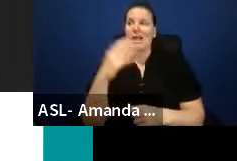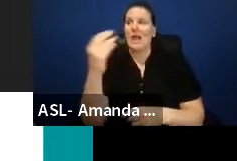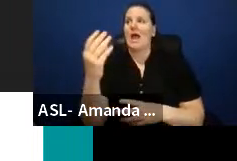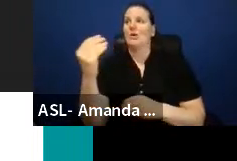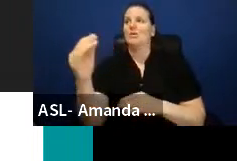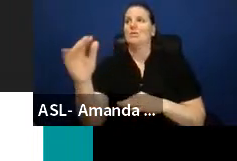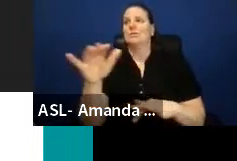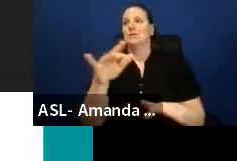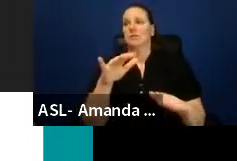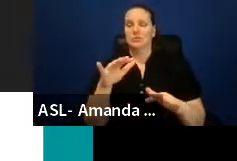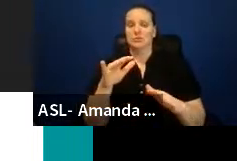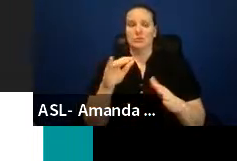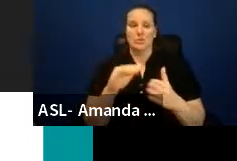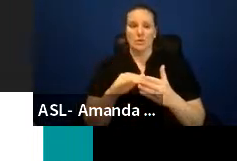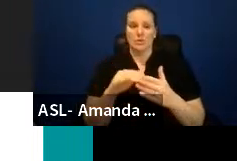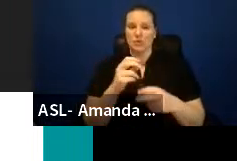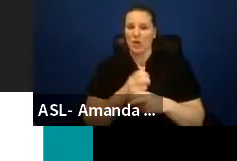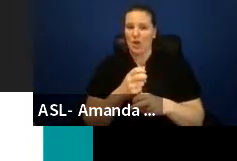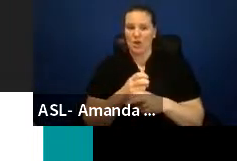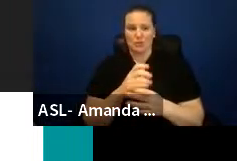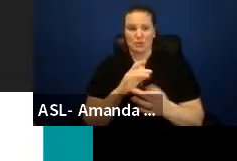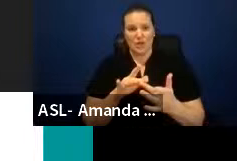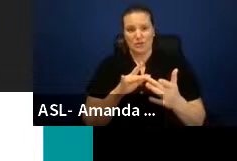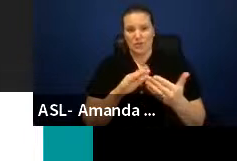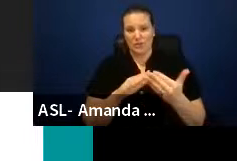those hard to reach communities.